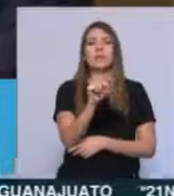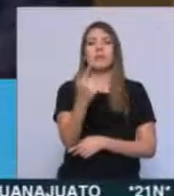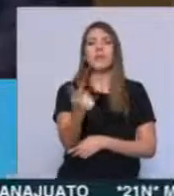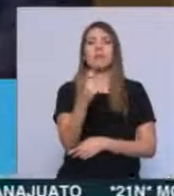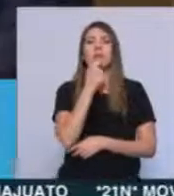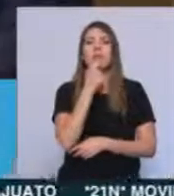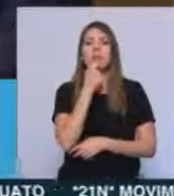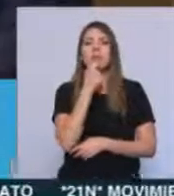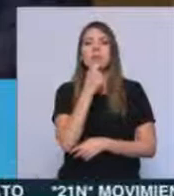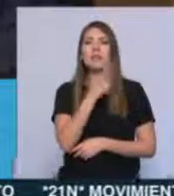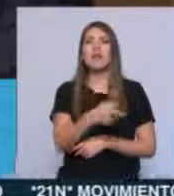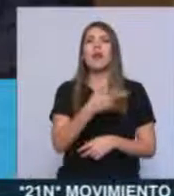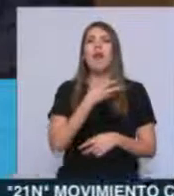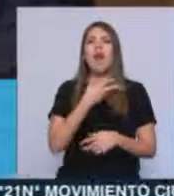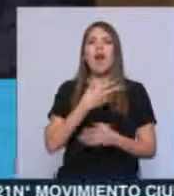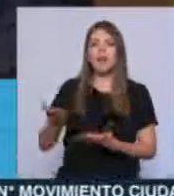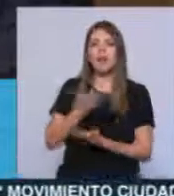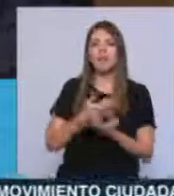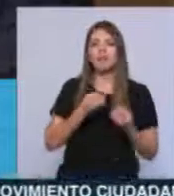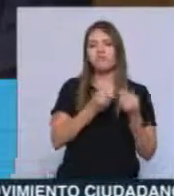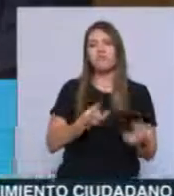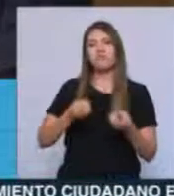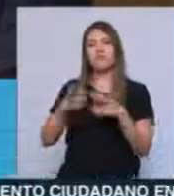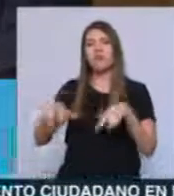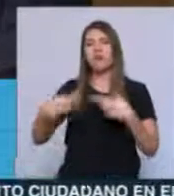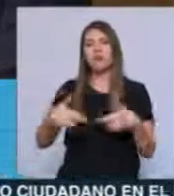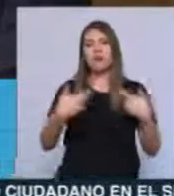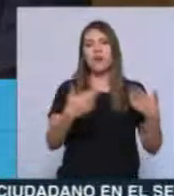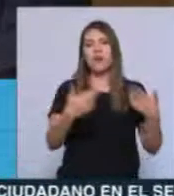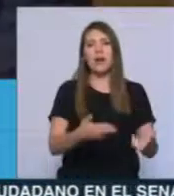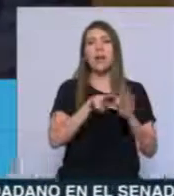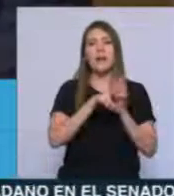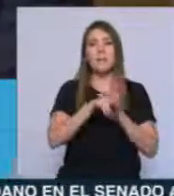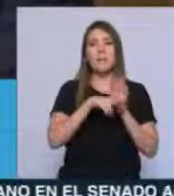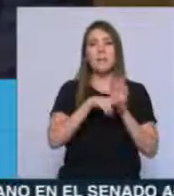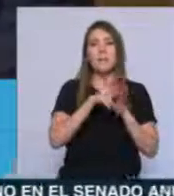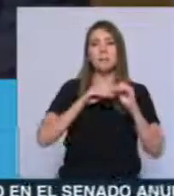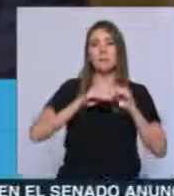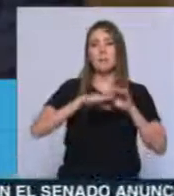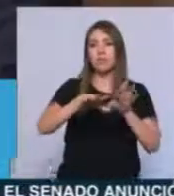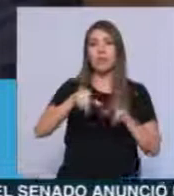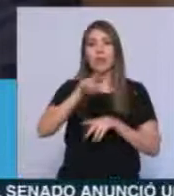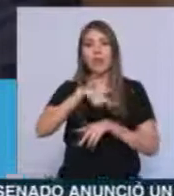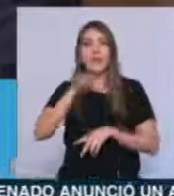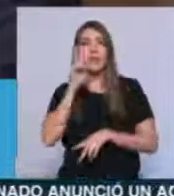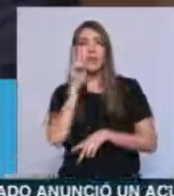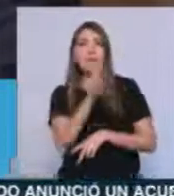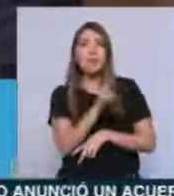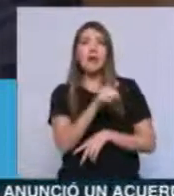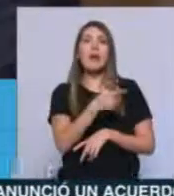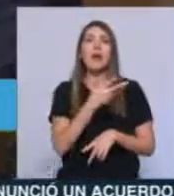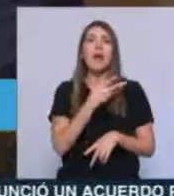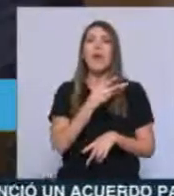277 children, came out so we could give them gifts. Rotarians saw the video and they saw the children didn't